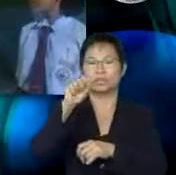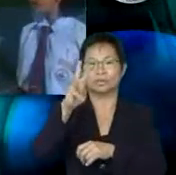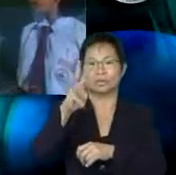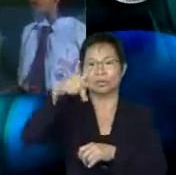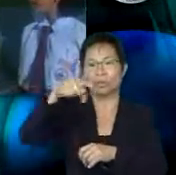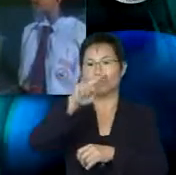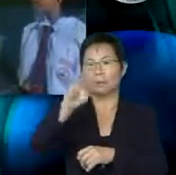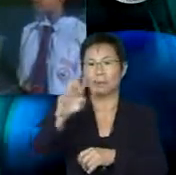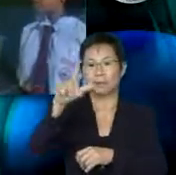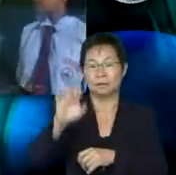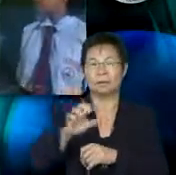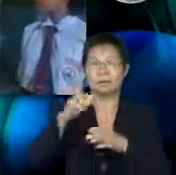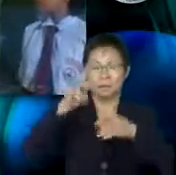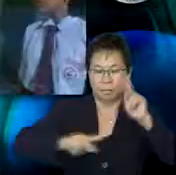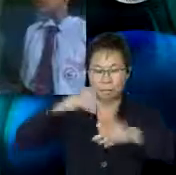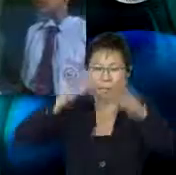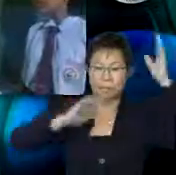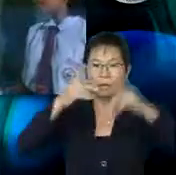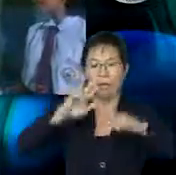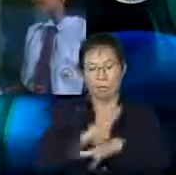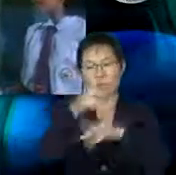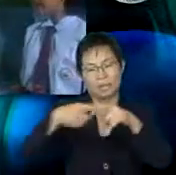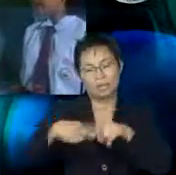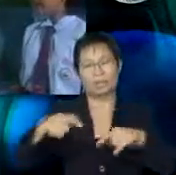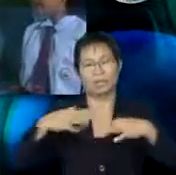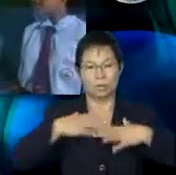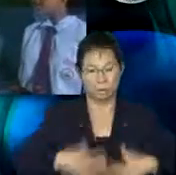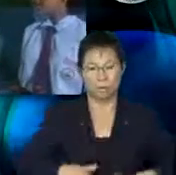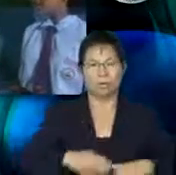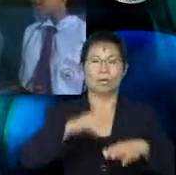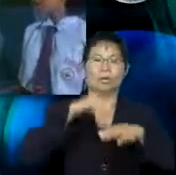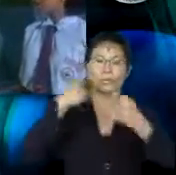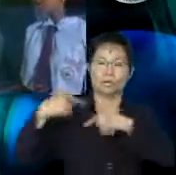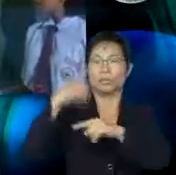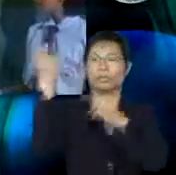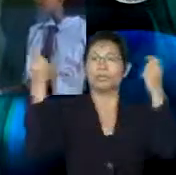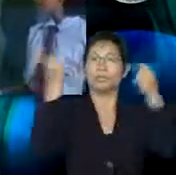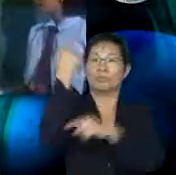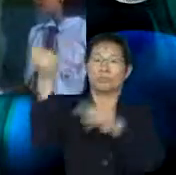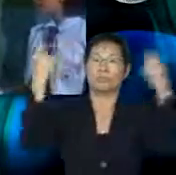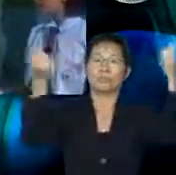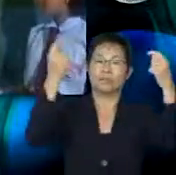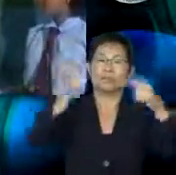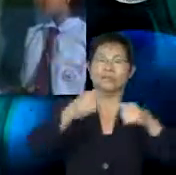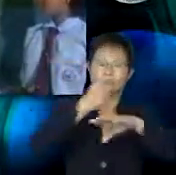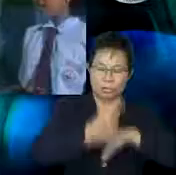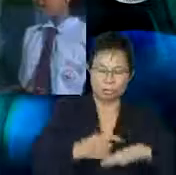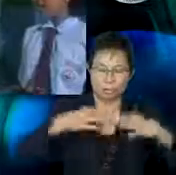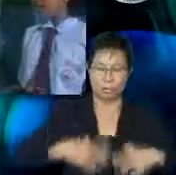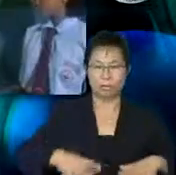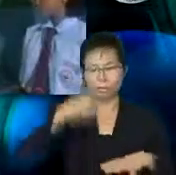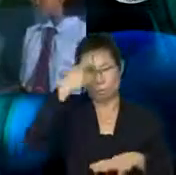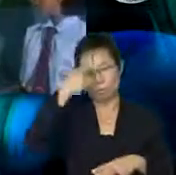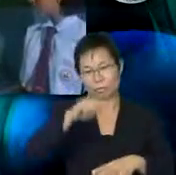People in Malaysia wear different kinds of clothes. During festivals, they wear traditional clothes. The maids, for